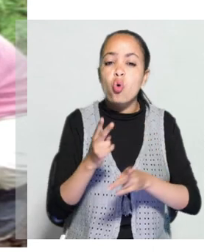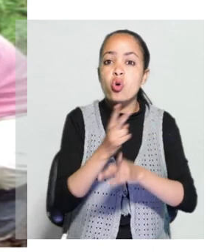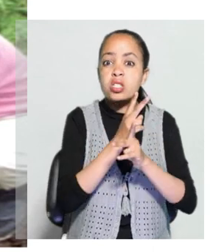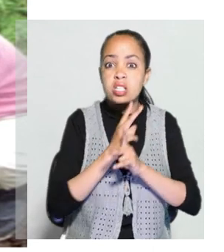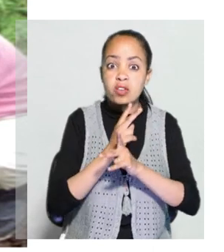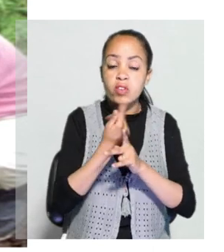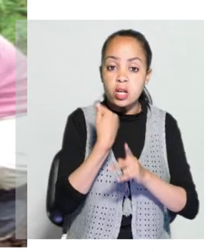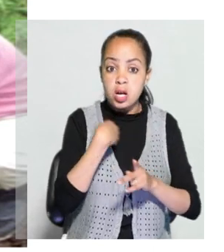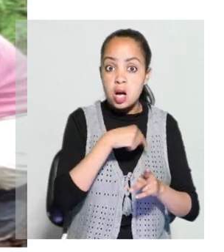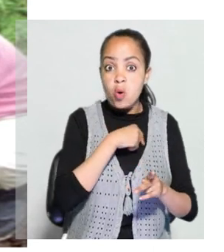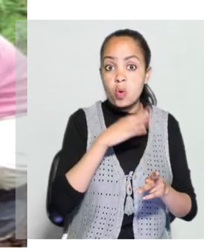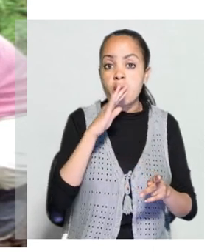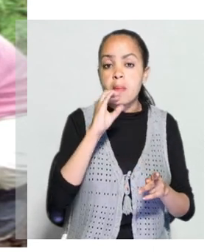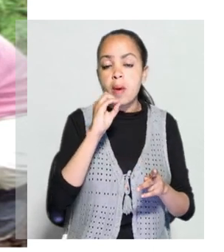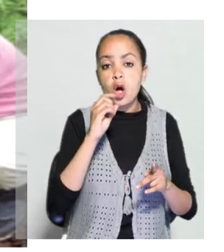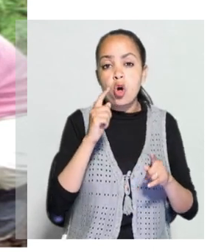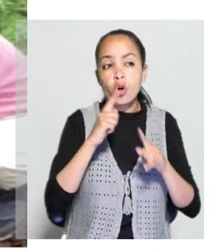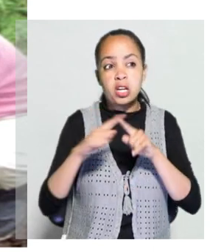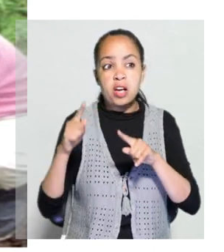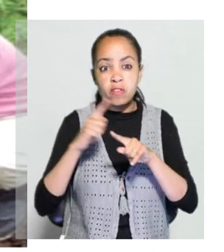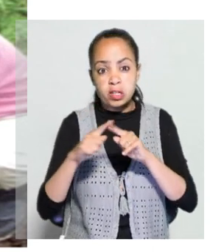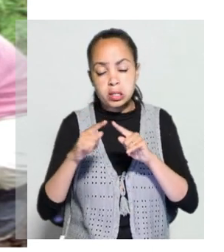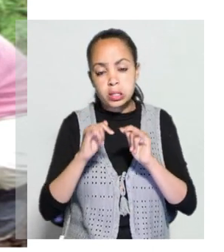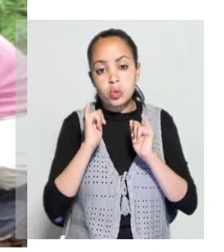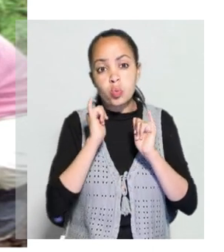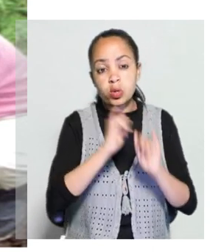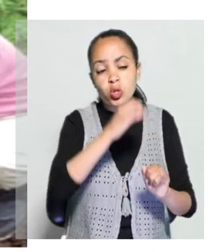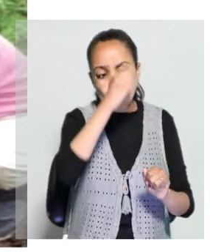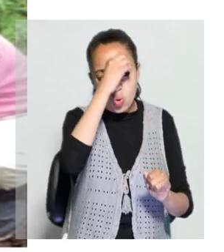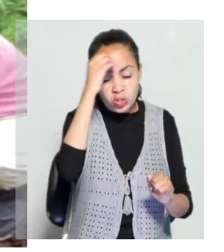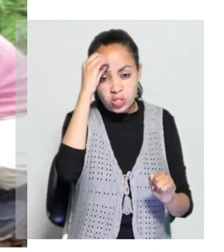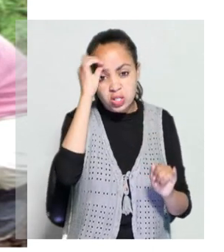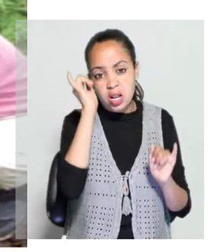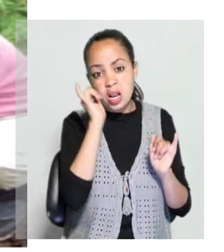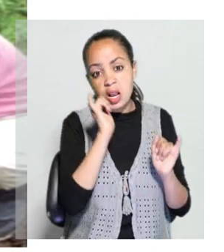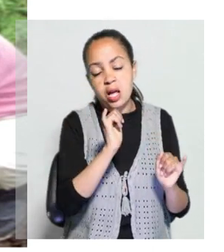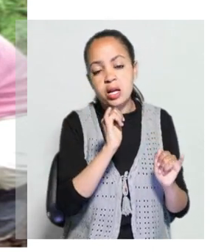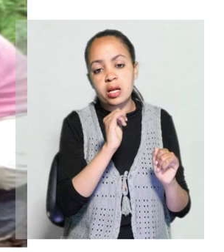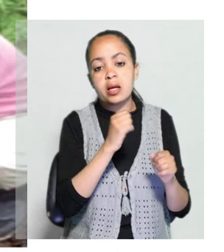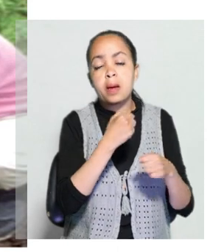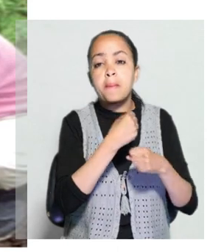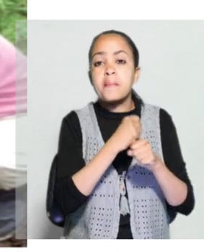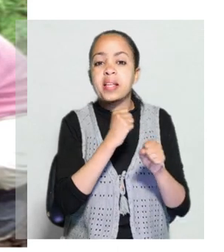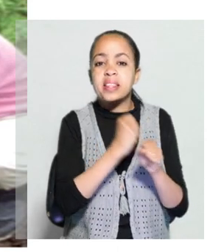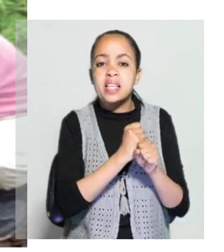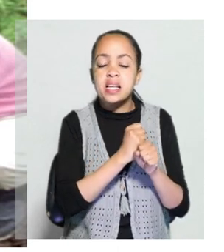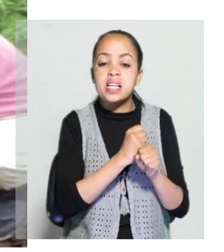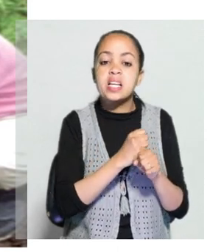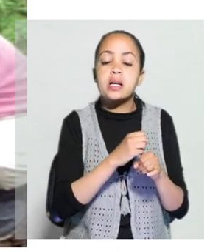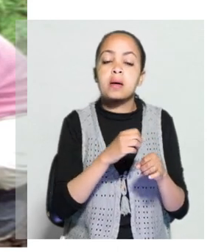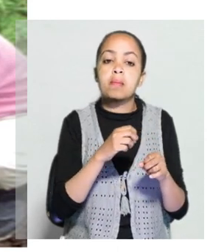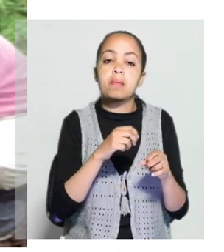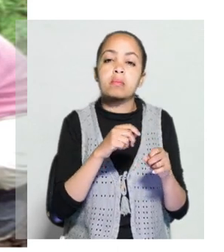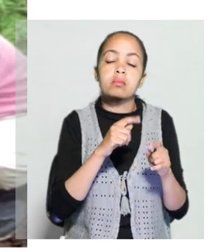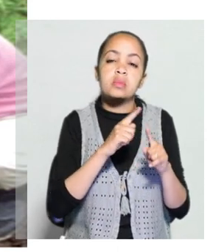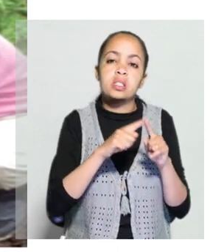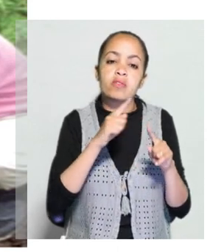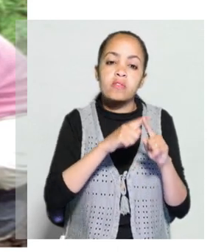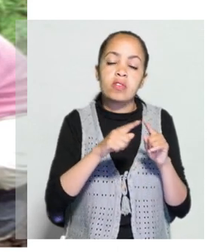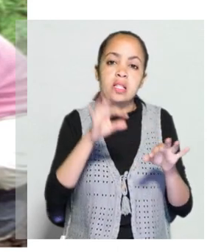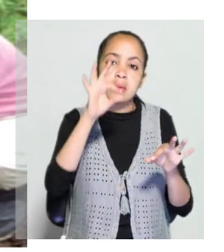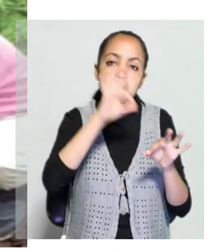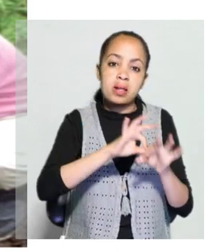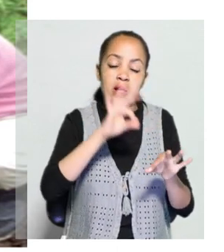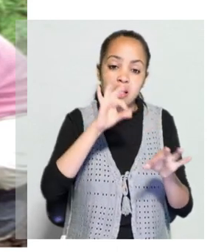our biodiversity within a site, within their original habitat, like maintaining national park,